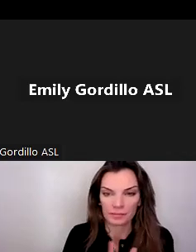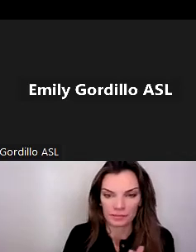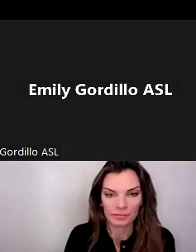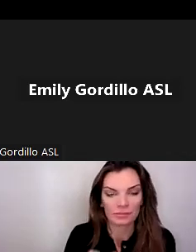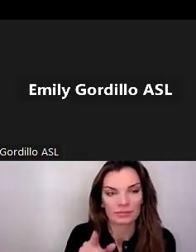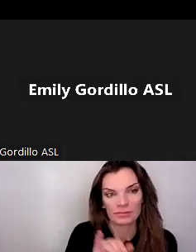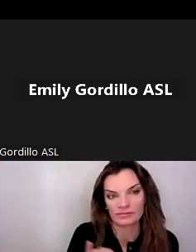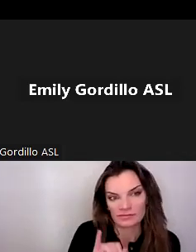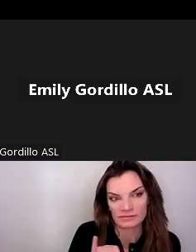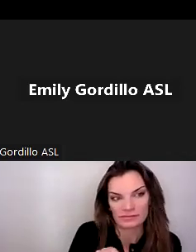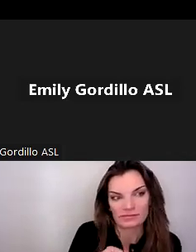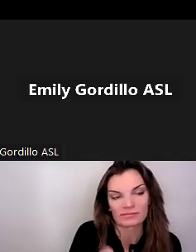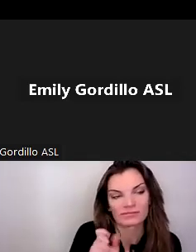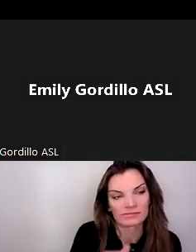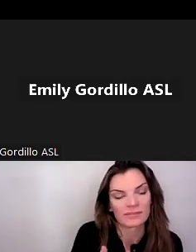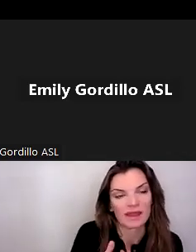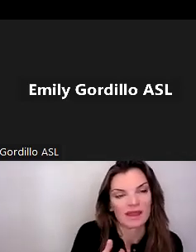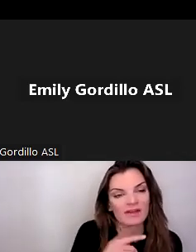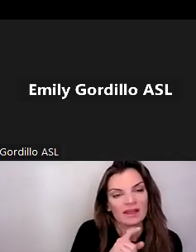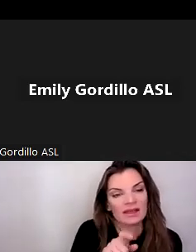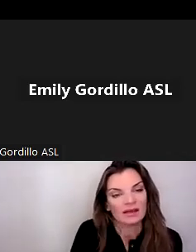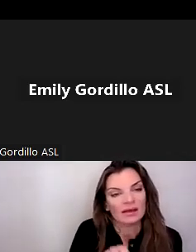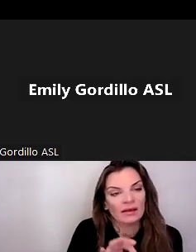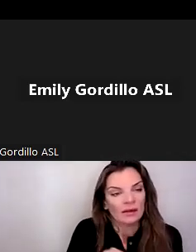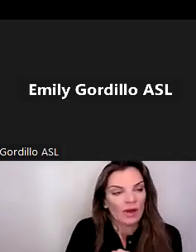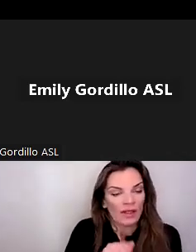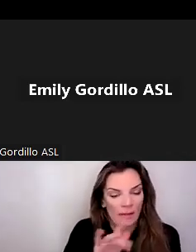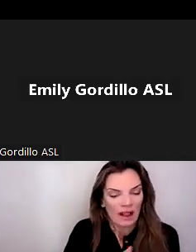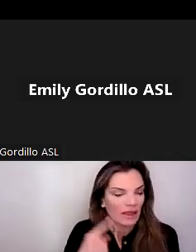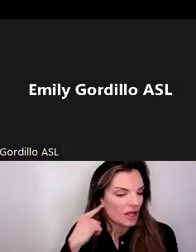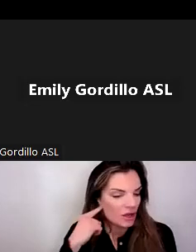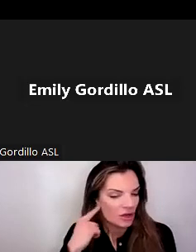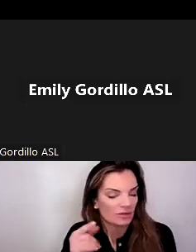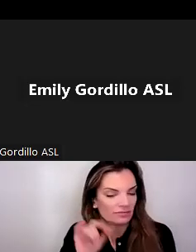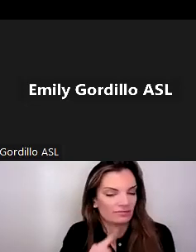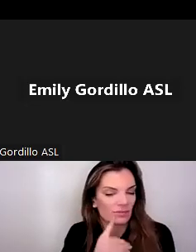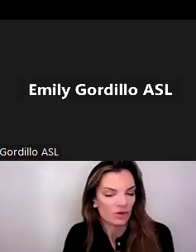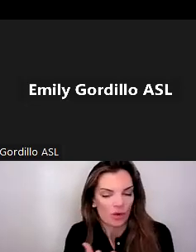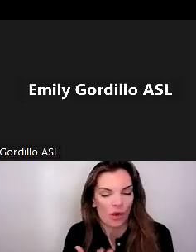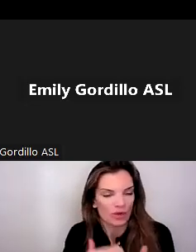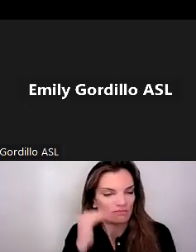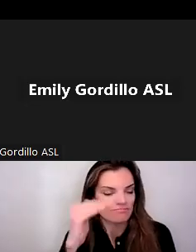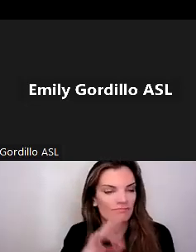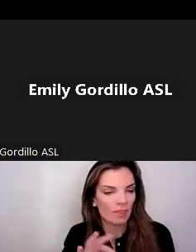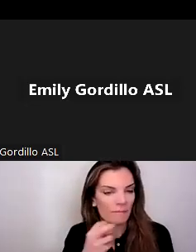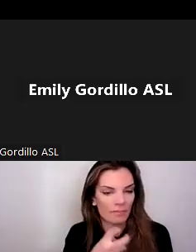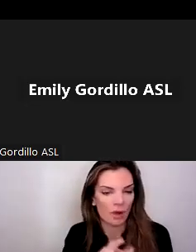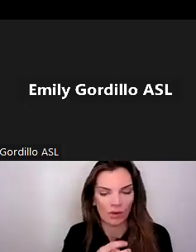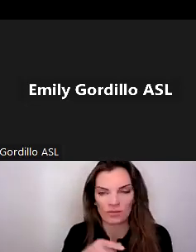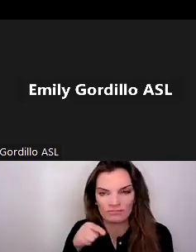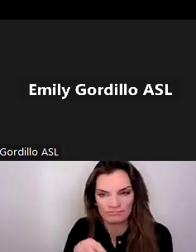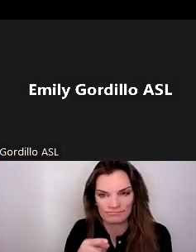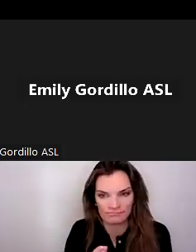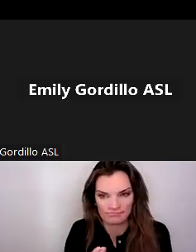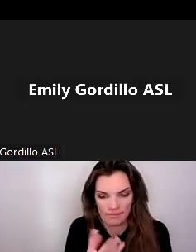untreated. They can have a condition of the middle ear called otosclerosis, where it's basically an overgrowth of the bone that doesn't let the